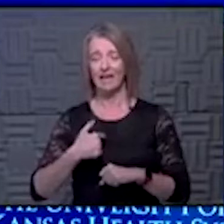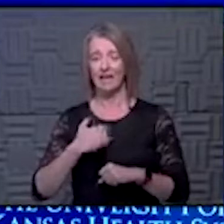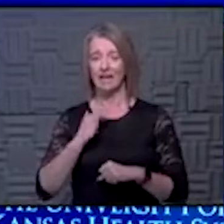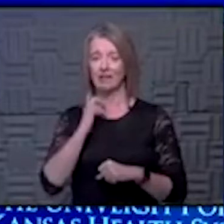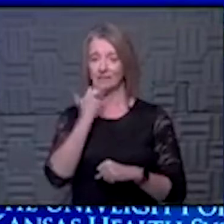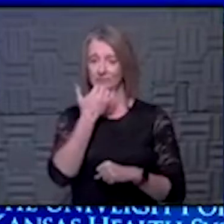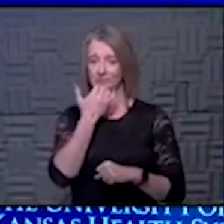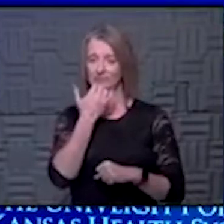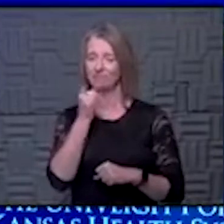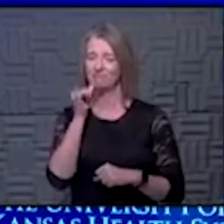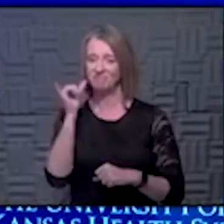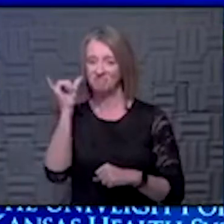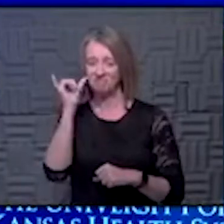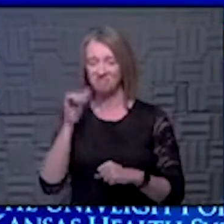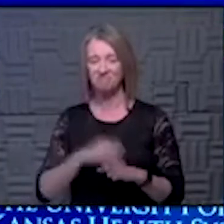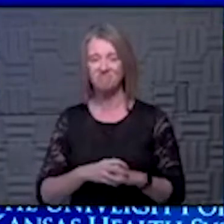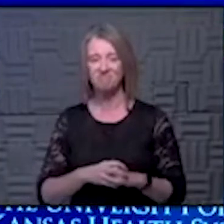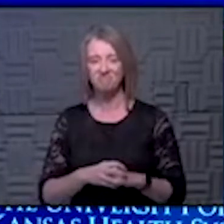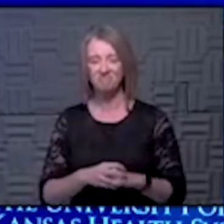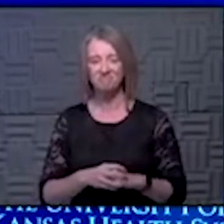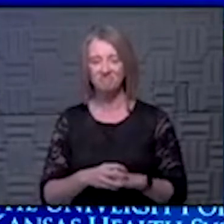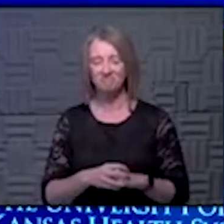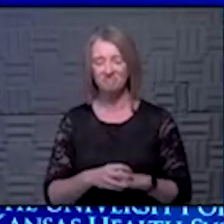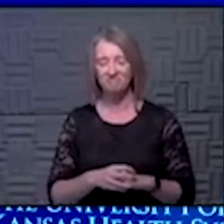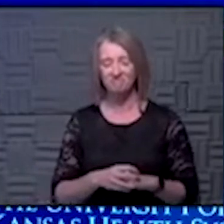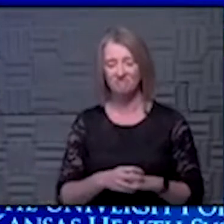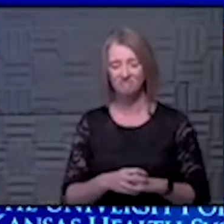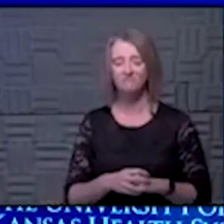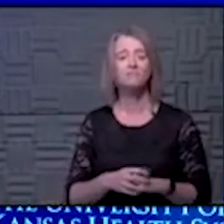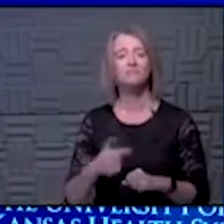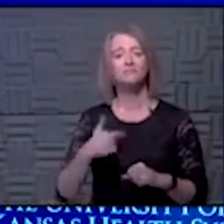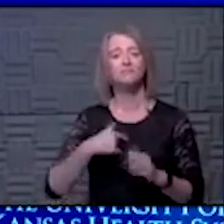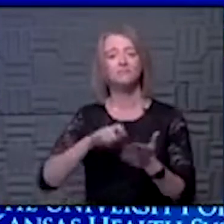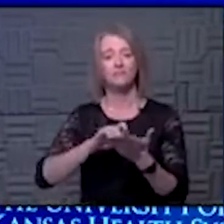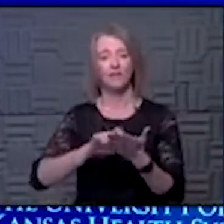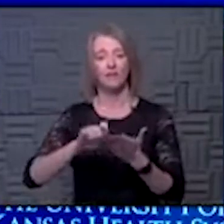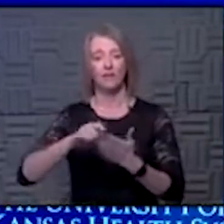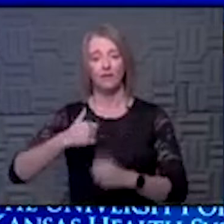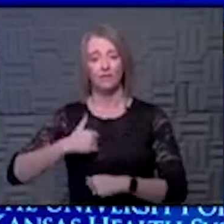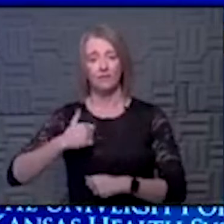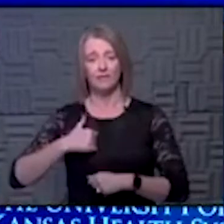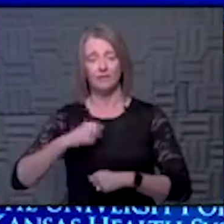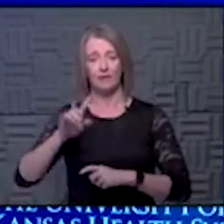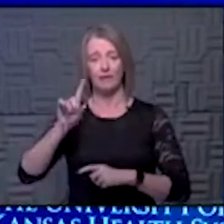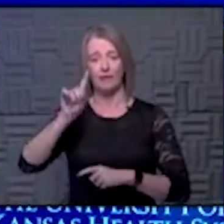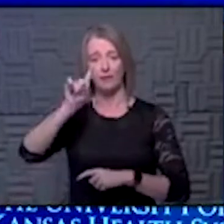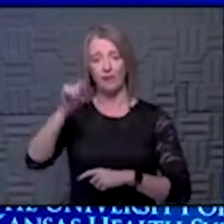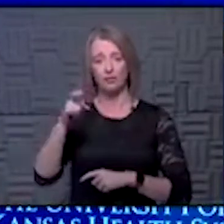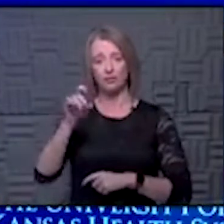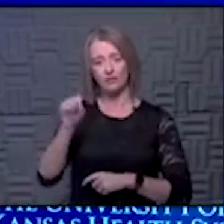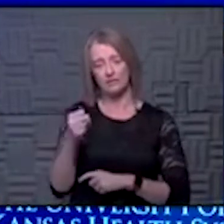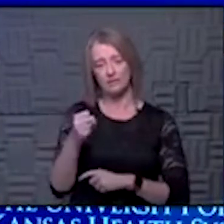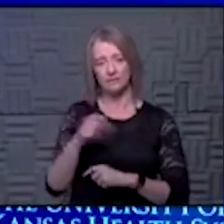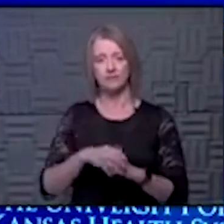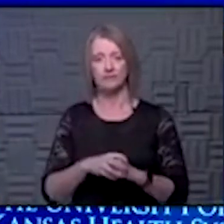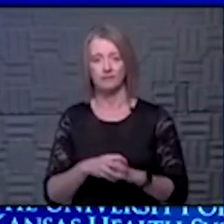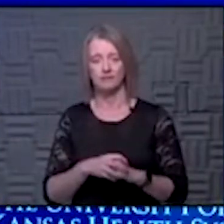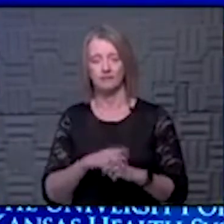corrected yesterday by this fun fact. So I had written Veterans Day with an apostrophe.